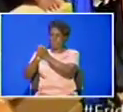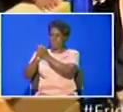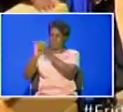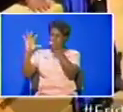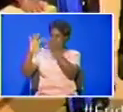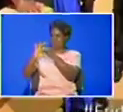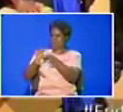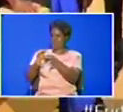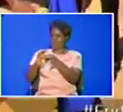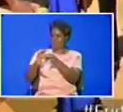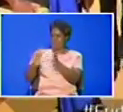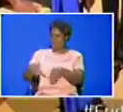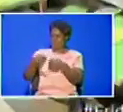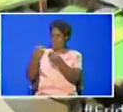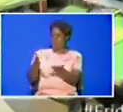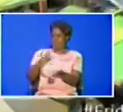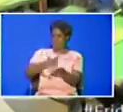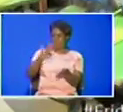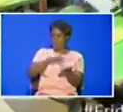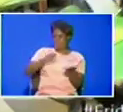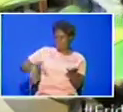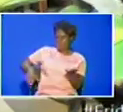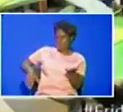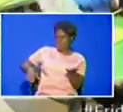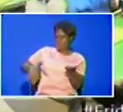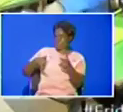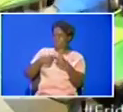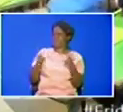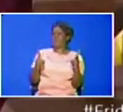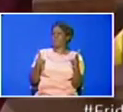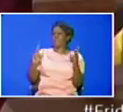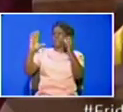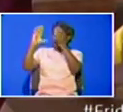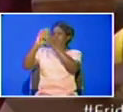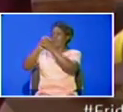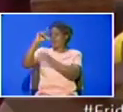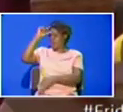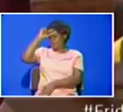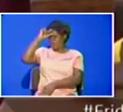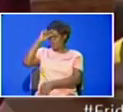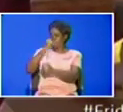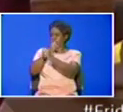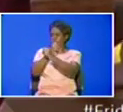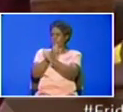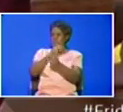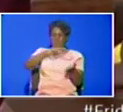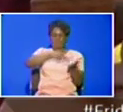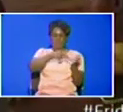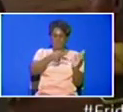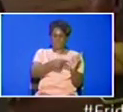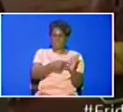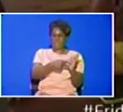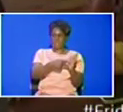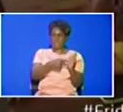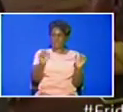Even though the distribution of the devices delayed to take off, the Jubilee administration has defended the project as